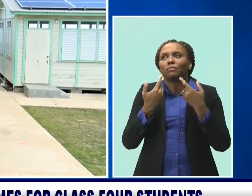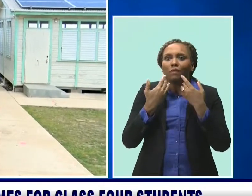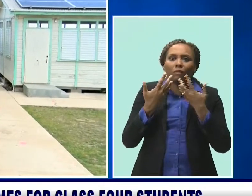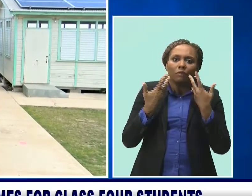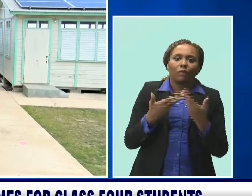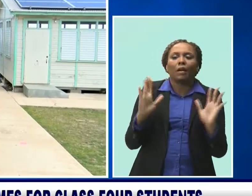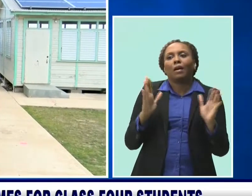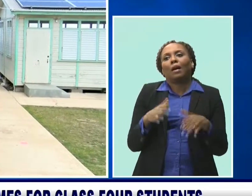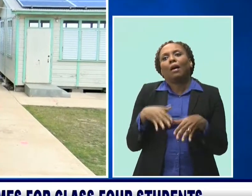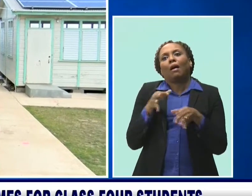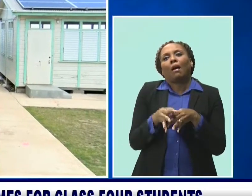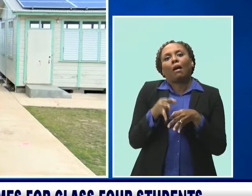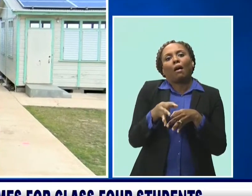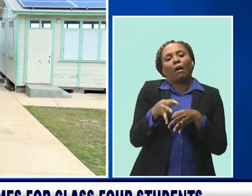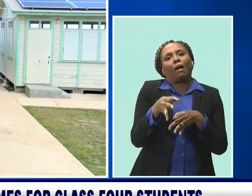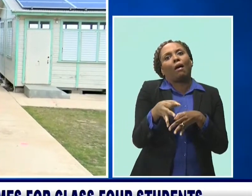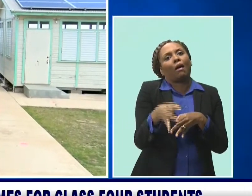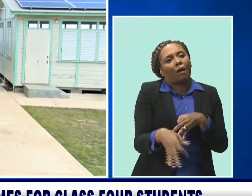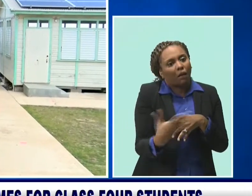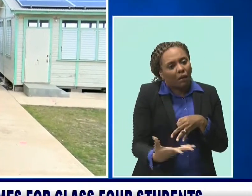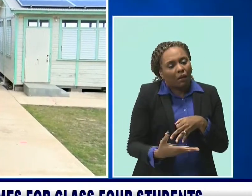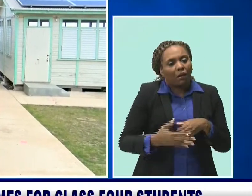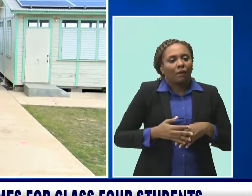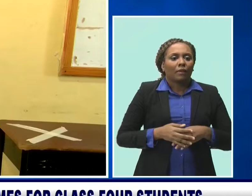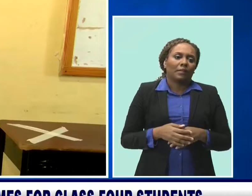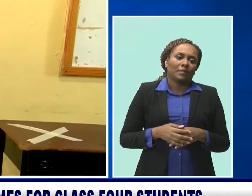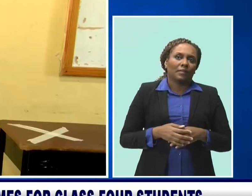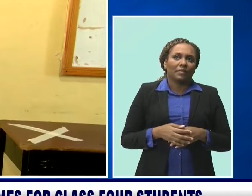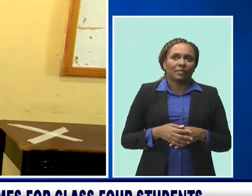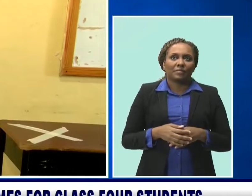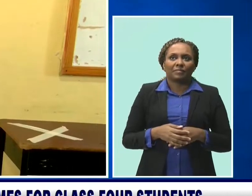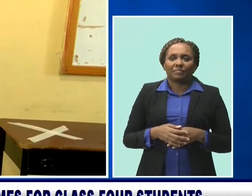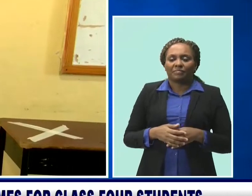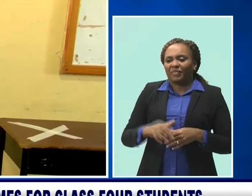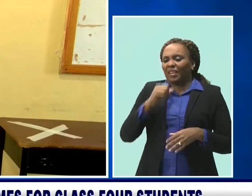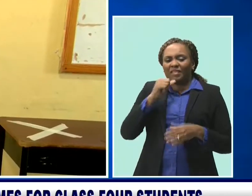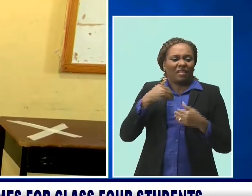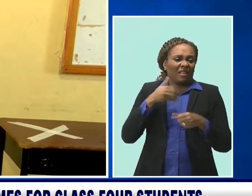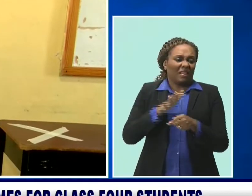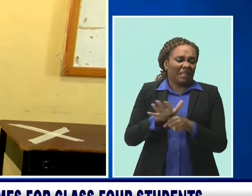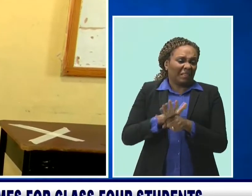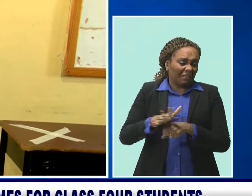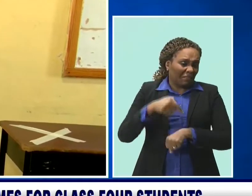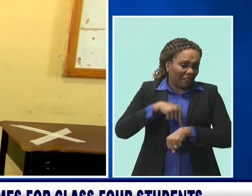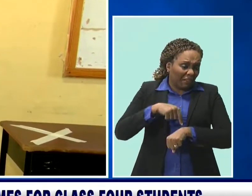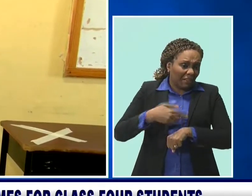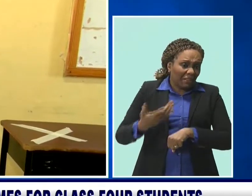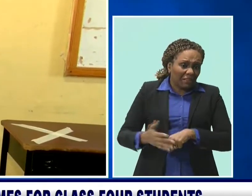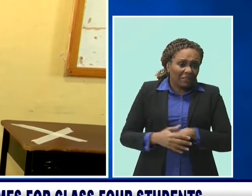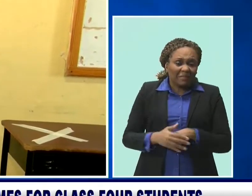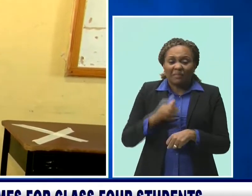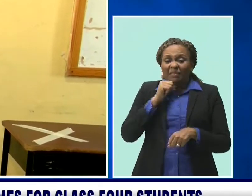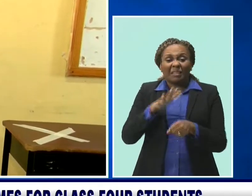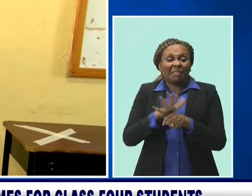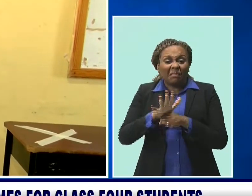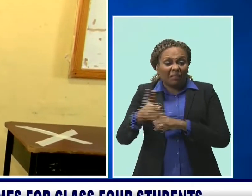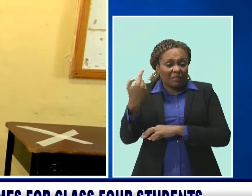of dragged out a little bit longer than I'd expected it to. We don't have enough time or days